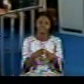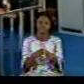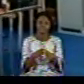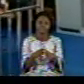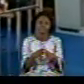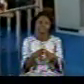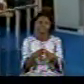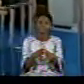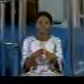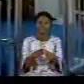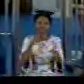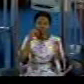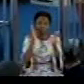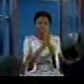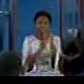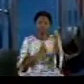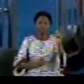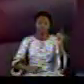Praise the Lord.